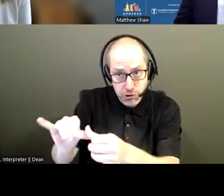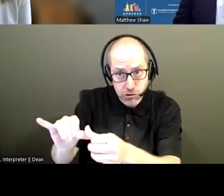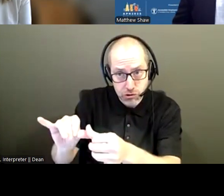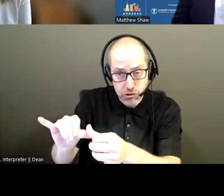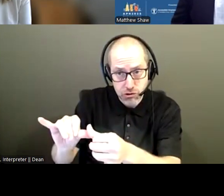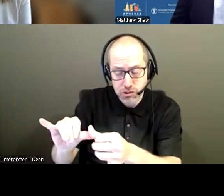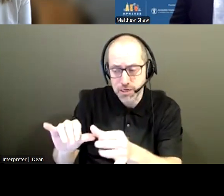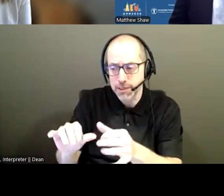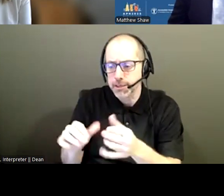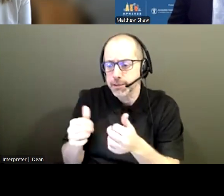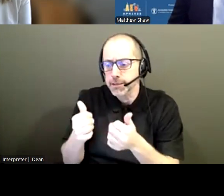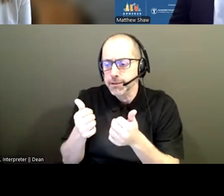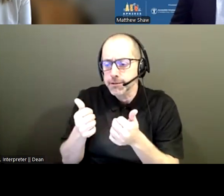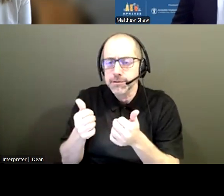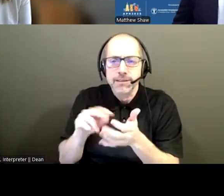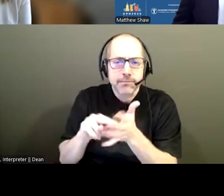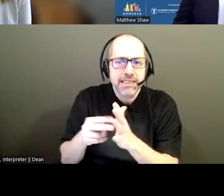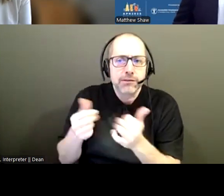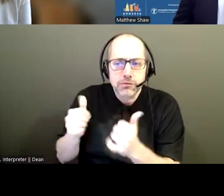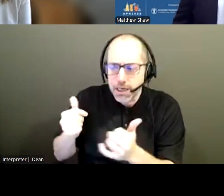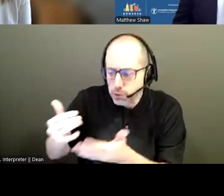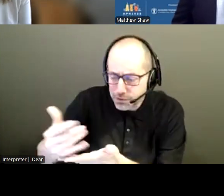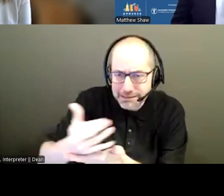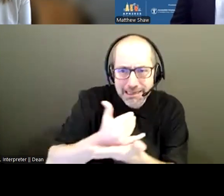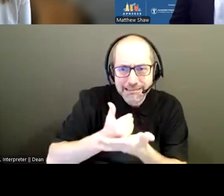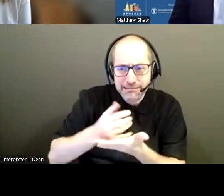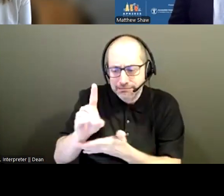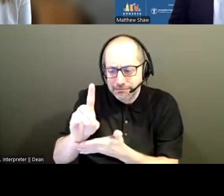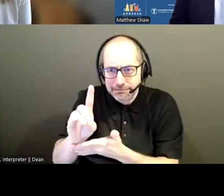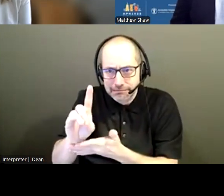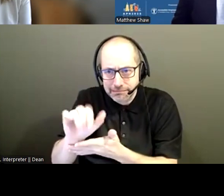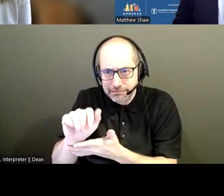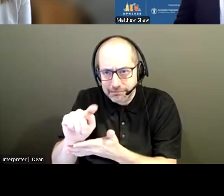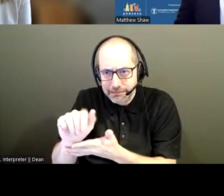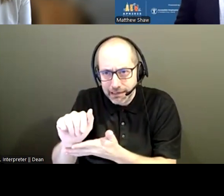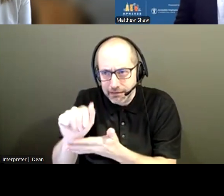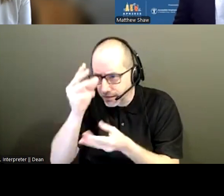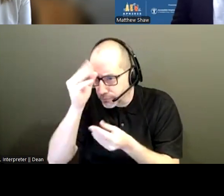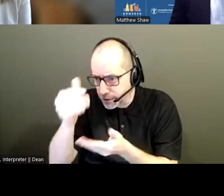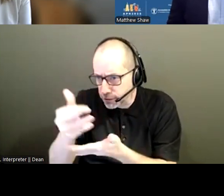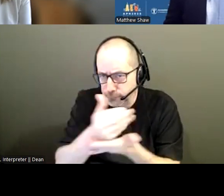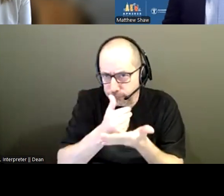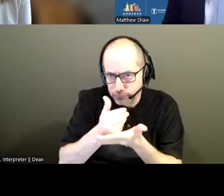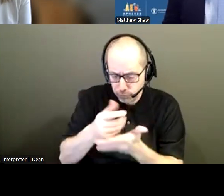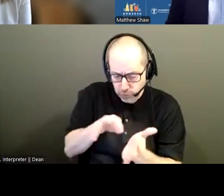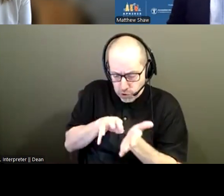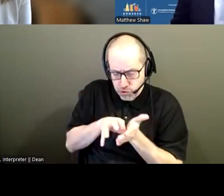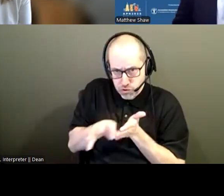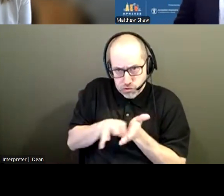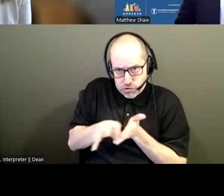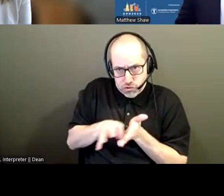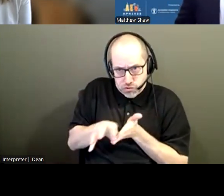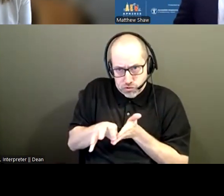we're trying to collect and gather our data points and look at what qualitative and quantitative evidence do we have